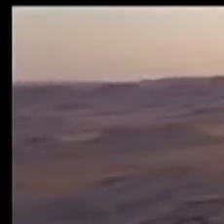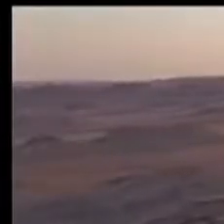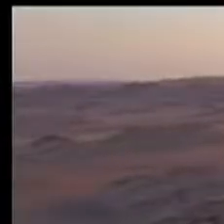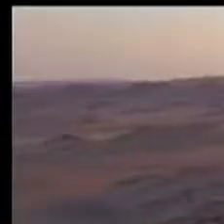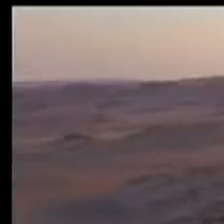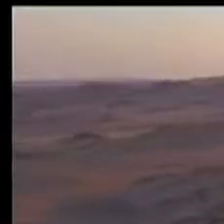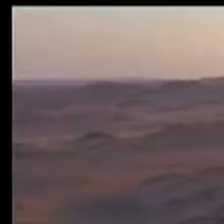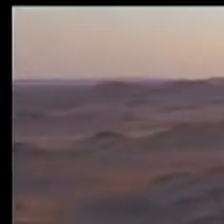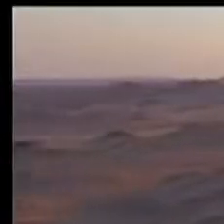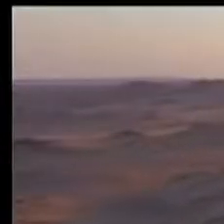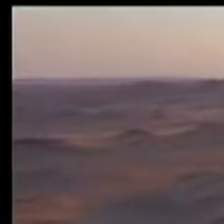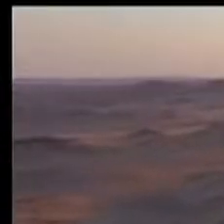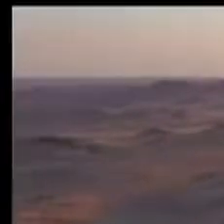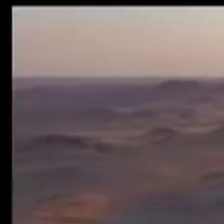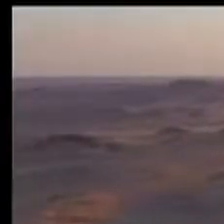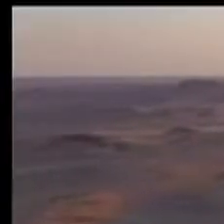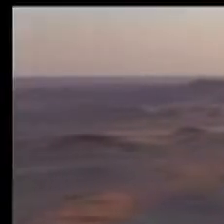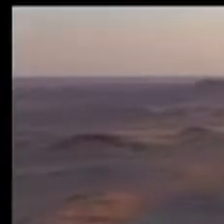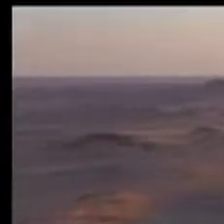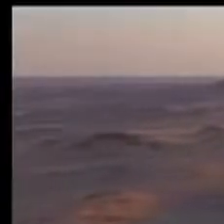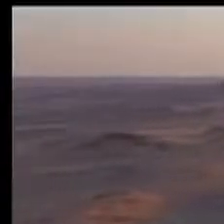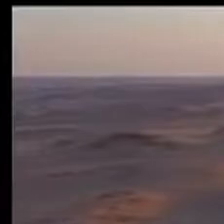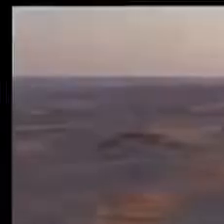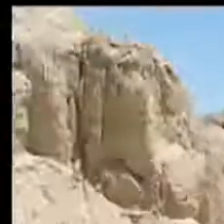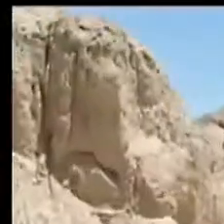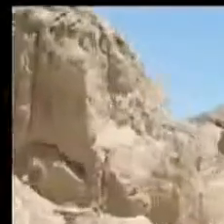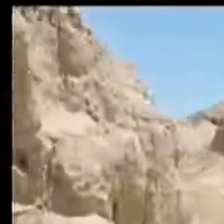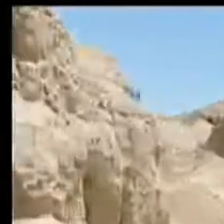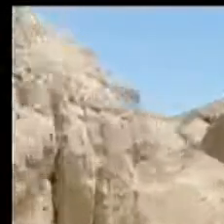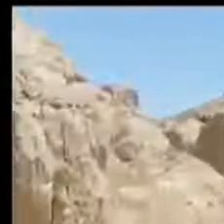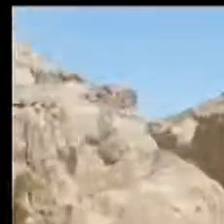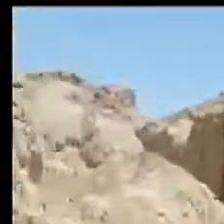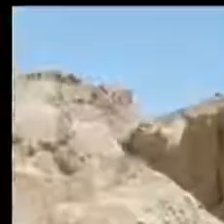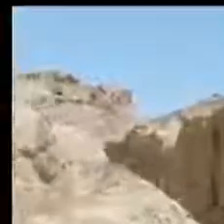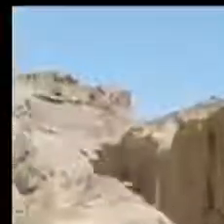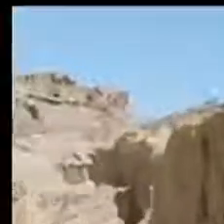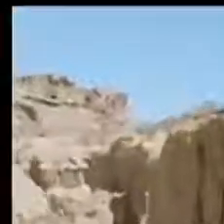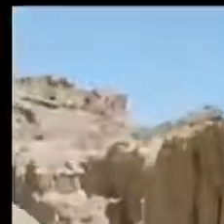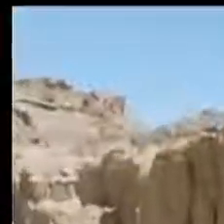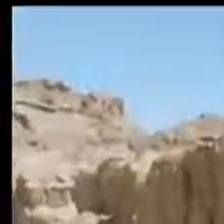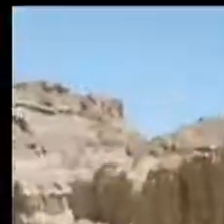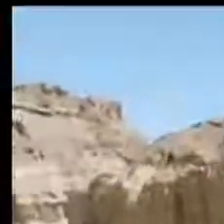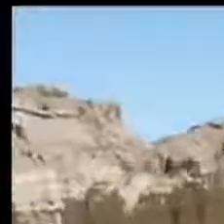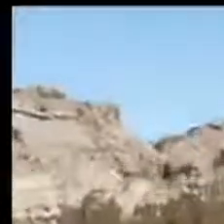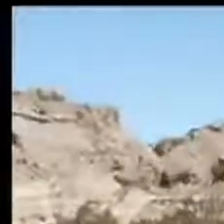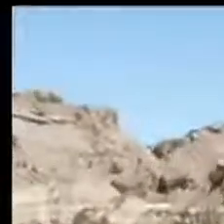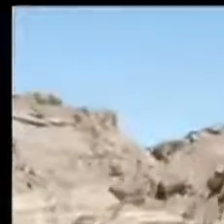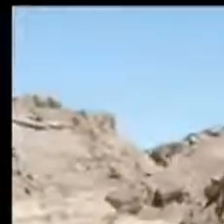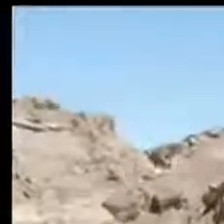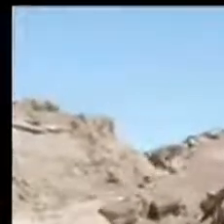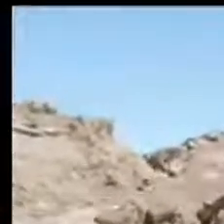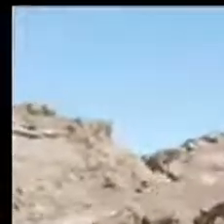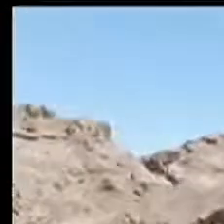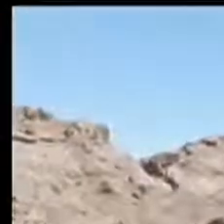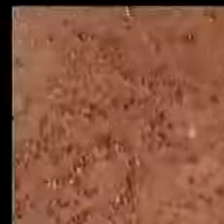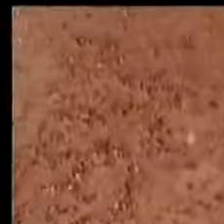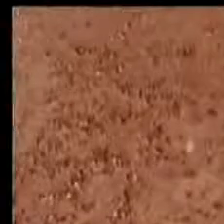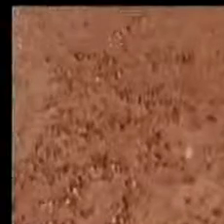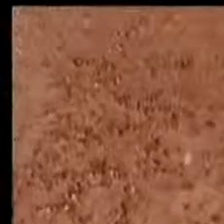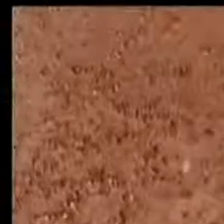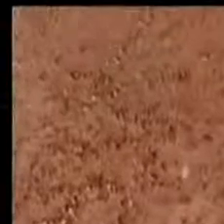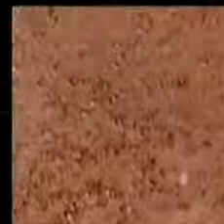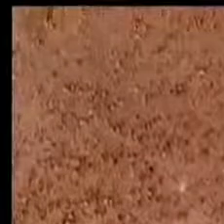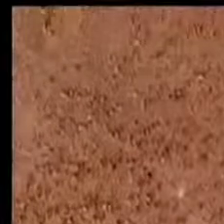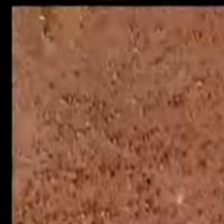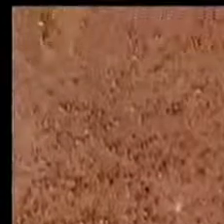We know the world is a crazy place right now, but don't panic. Take a breath, slow down, or